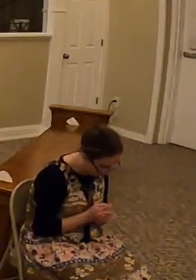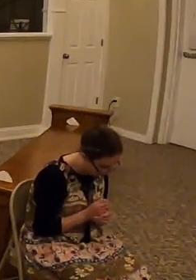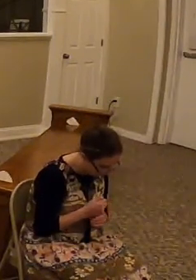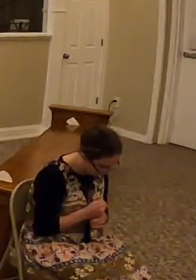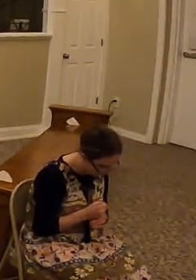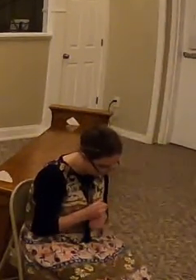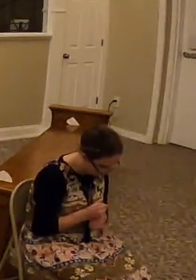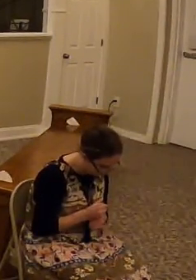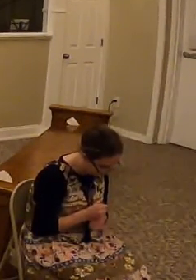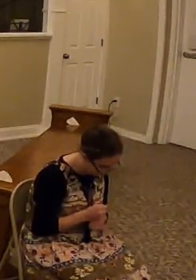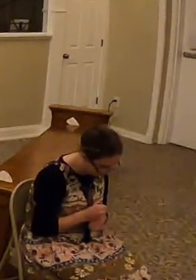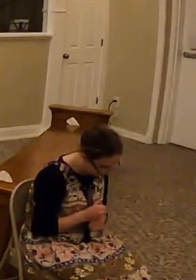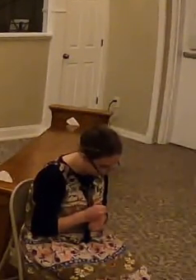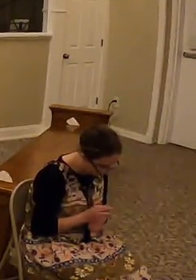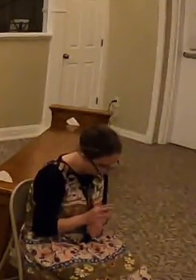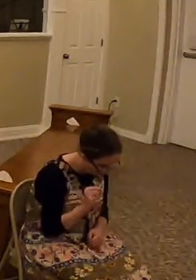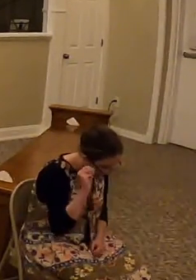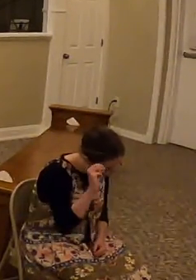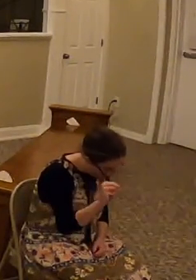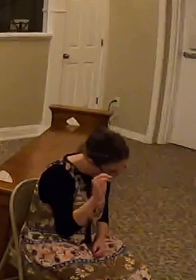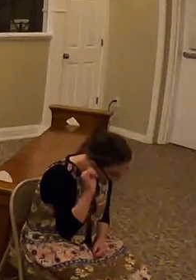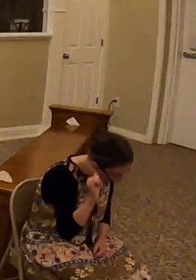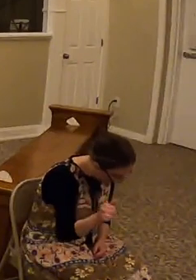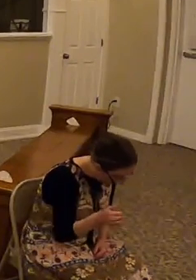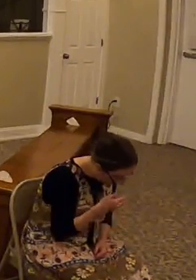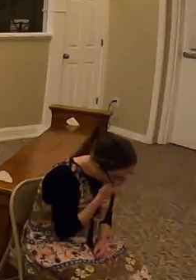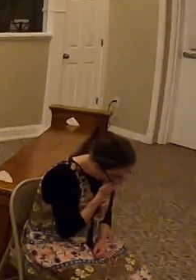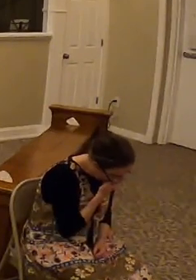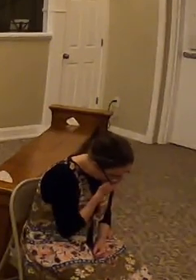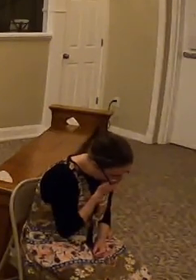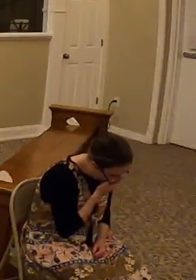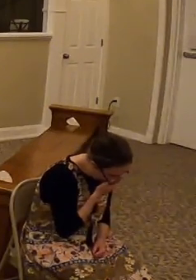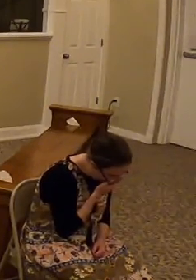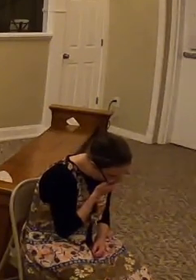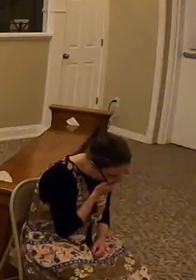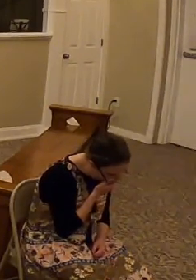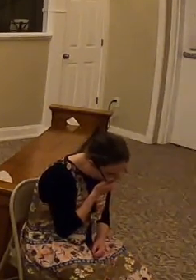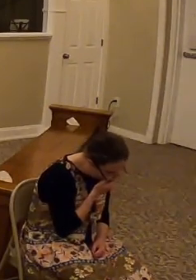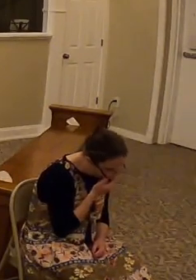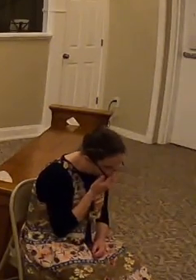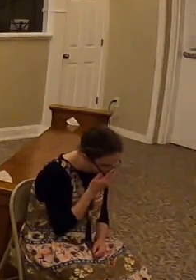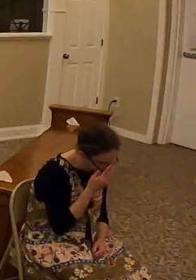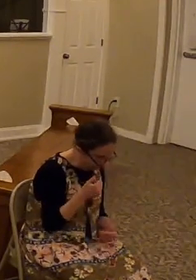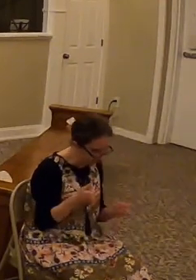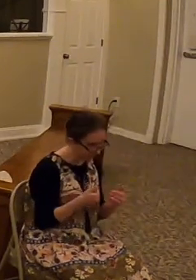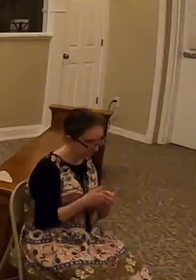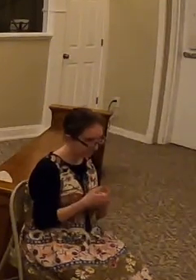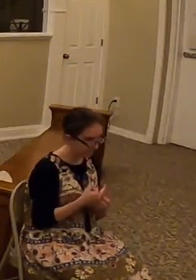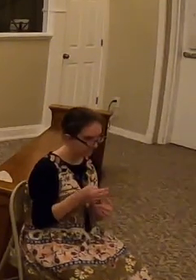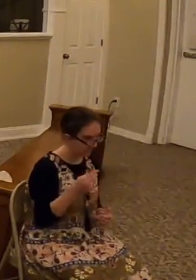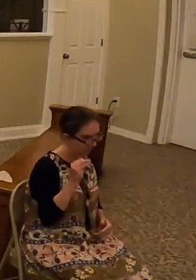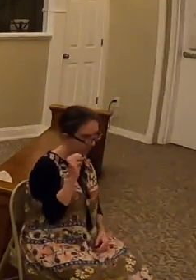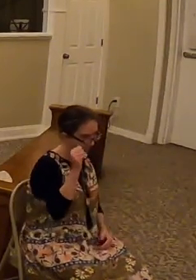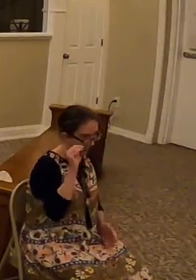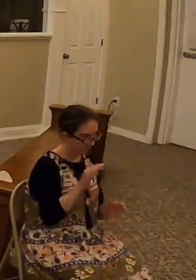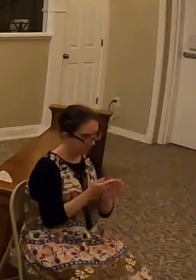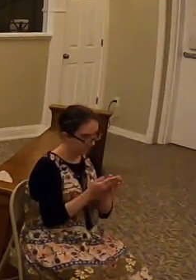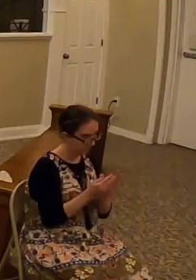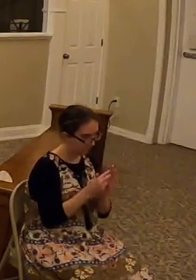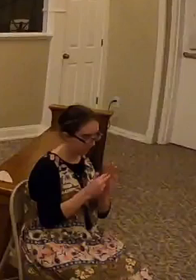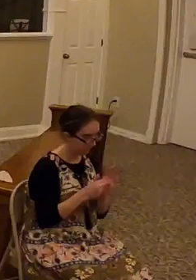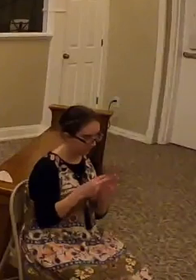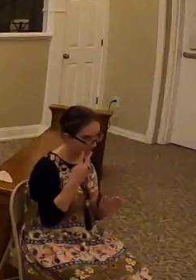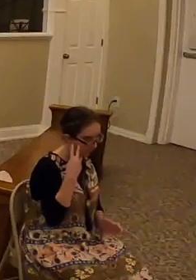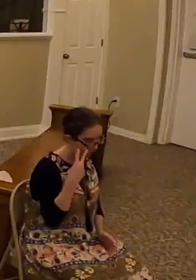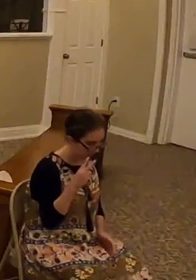full proof of thy ministry. Mm-hmm. Now, if you're game for the ministry, you need to read the first part of that verse.